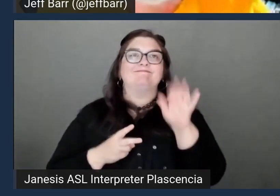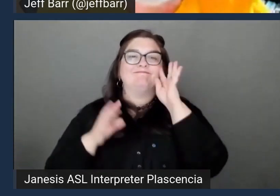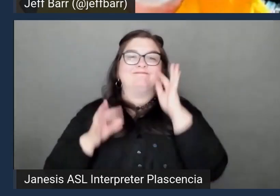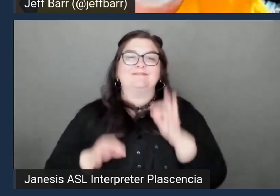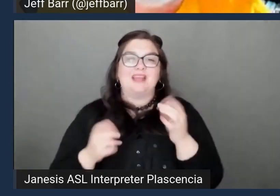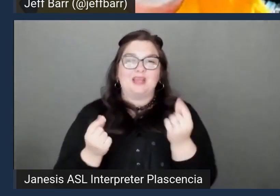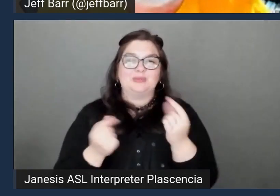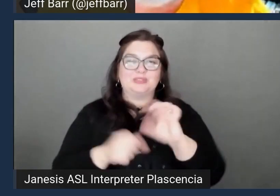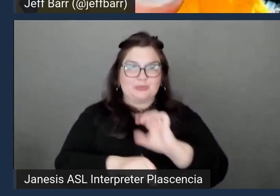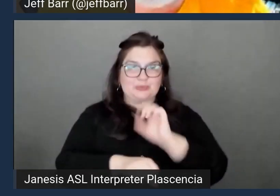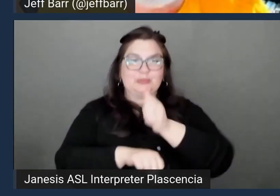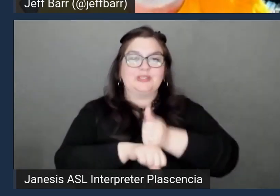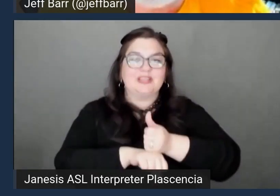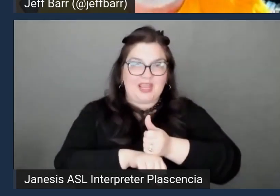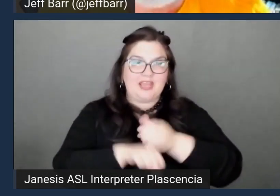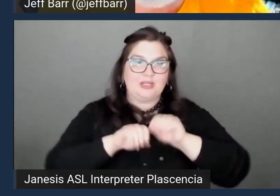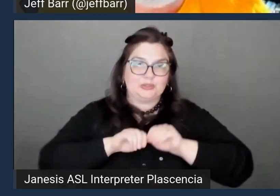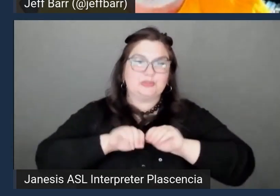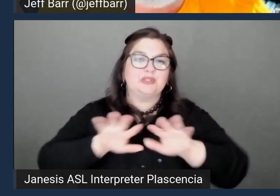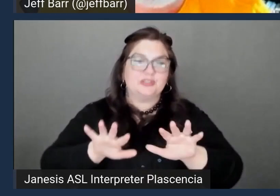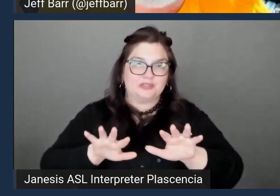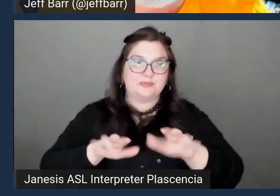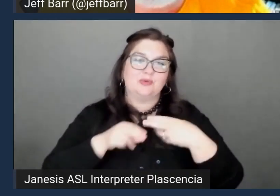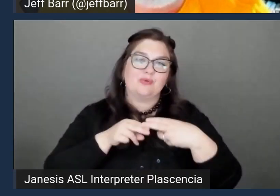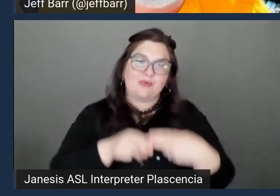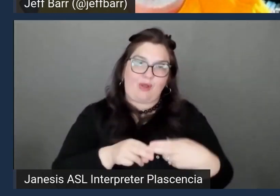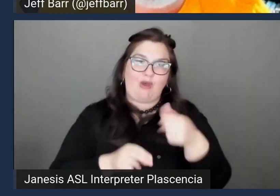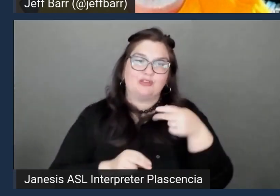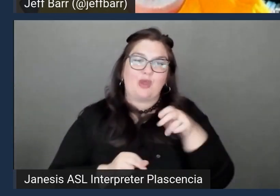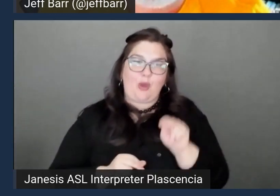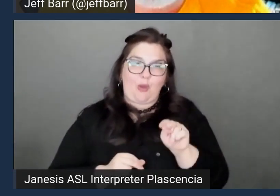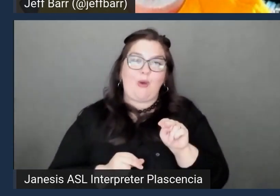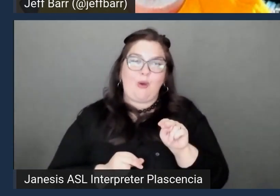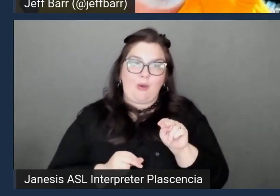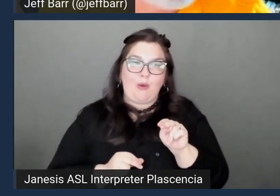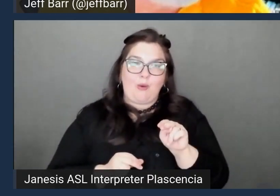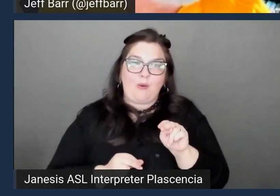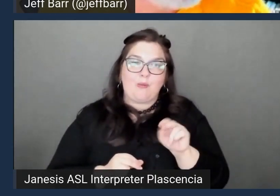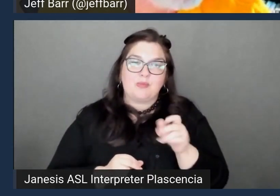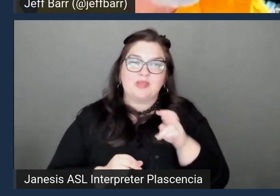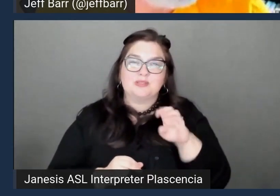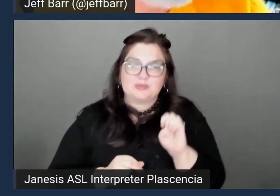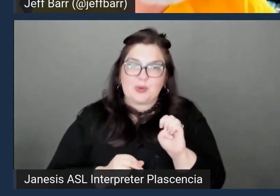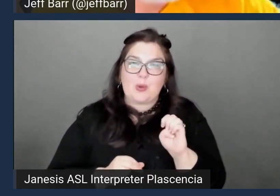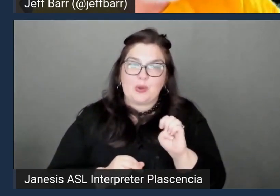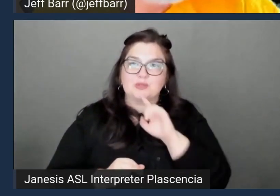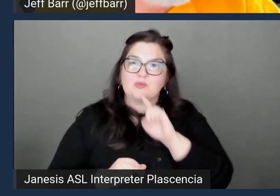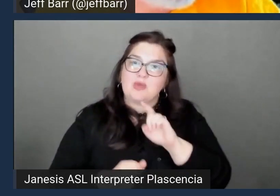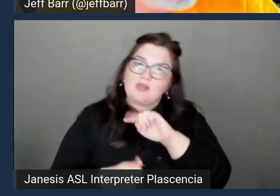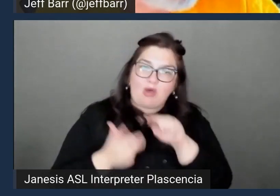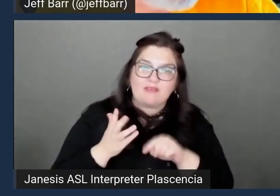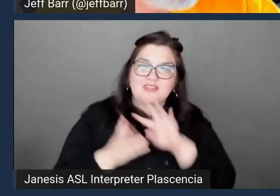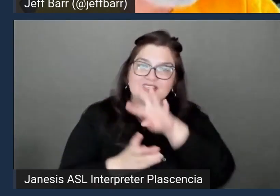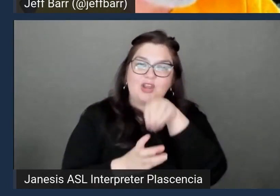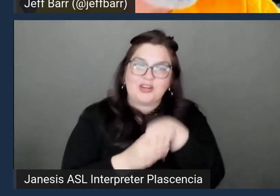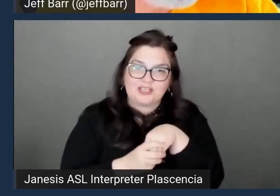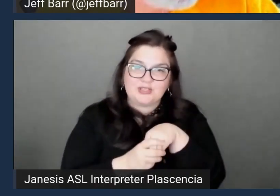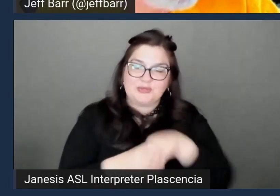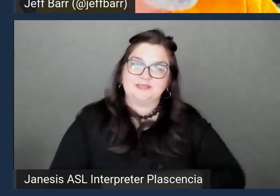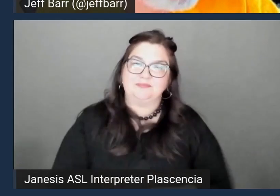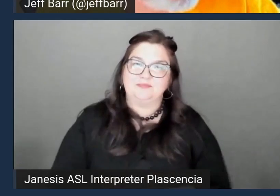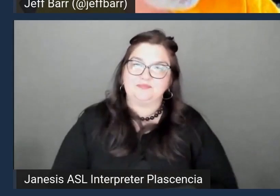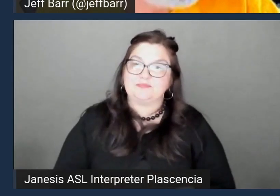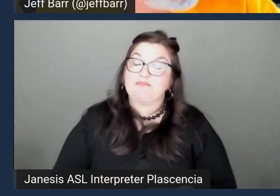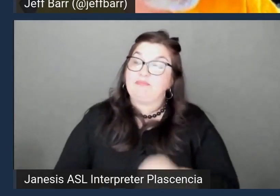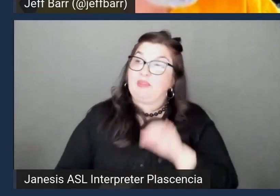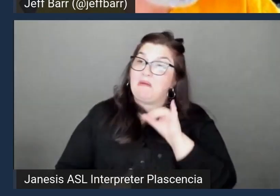new distribution called OpenSearch of the engine and all of the components that were within it. Got it.